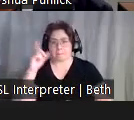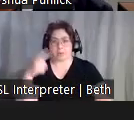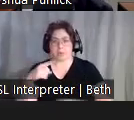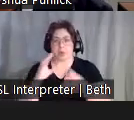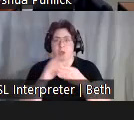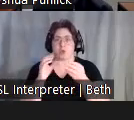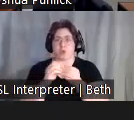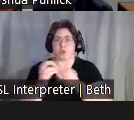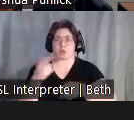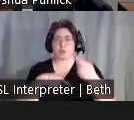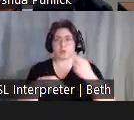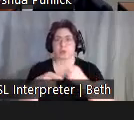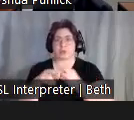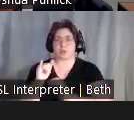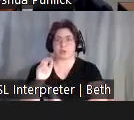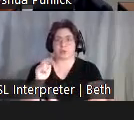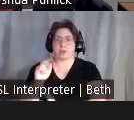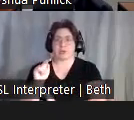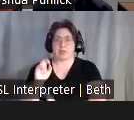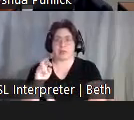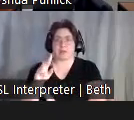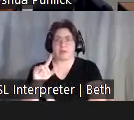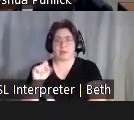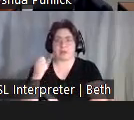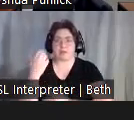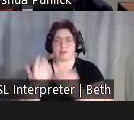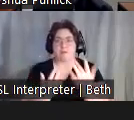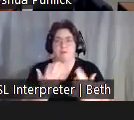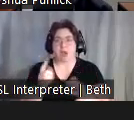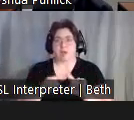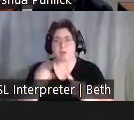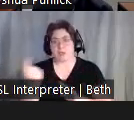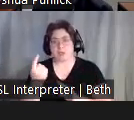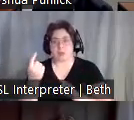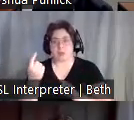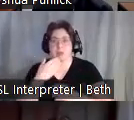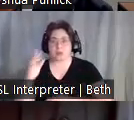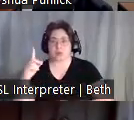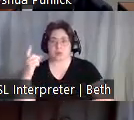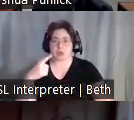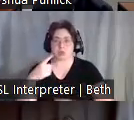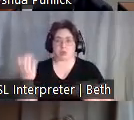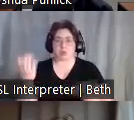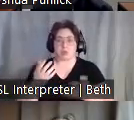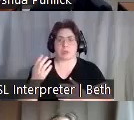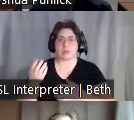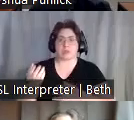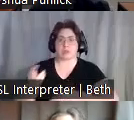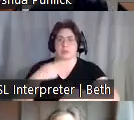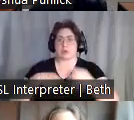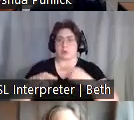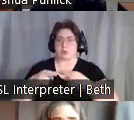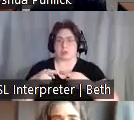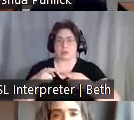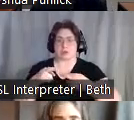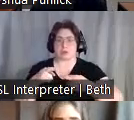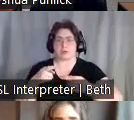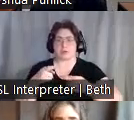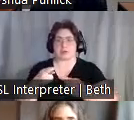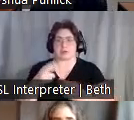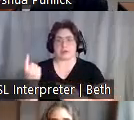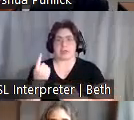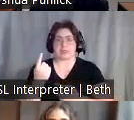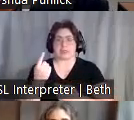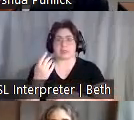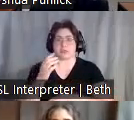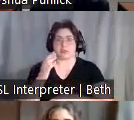single tree selection or group selection in these forests? Yeah, good question. So